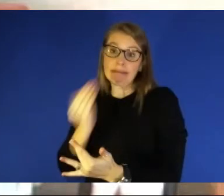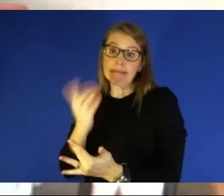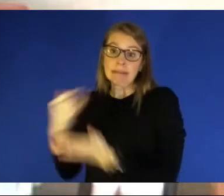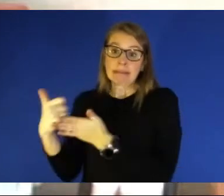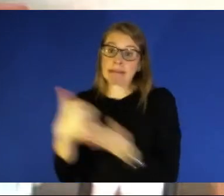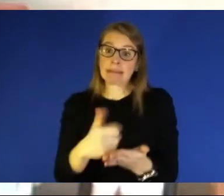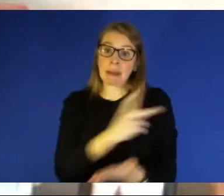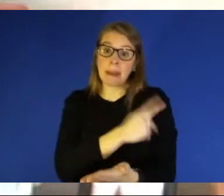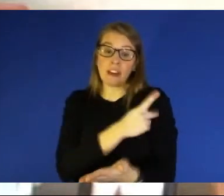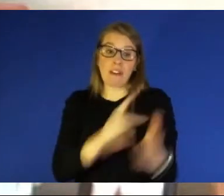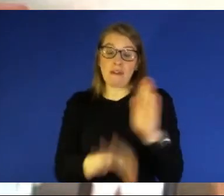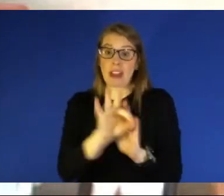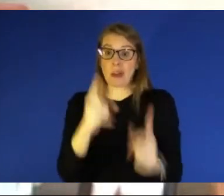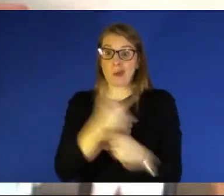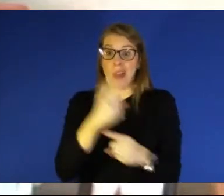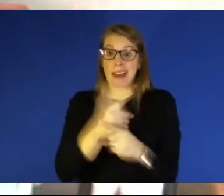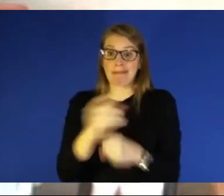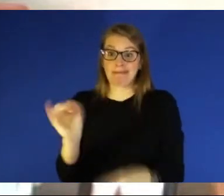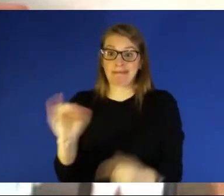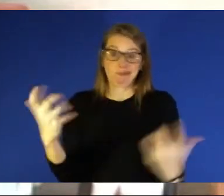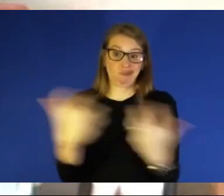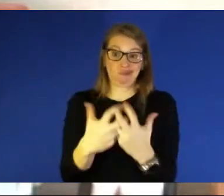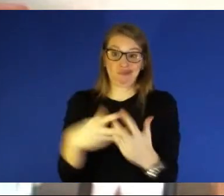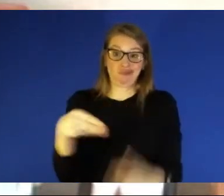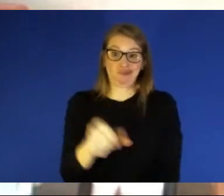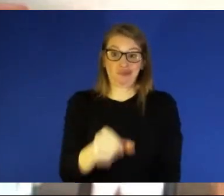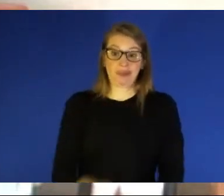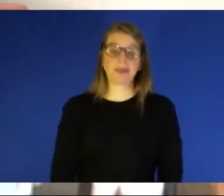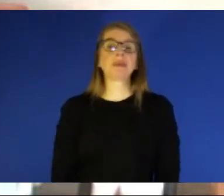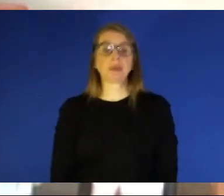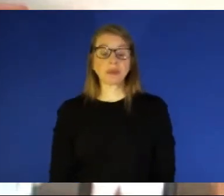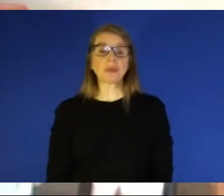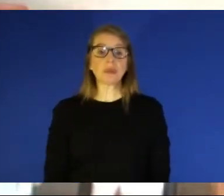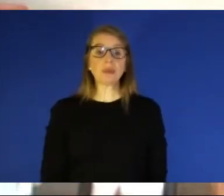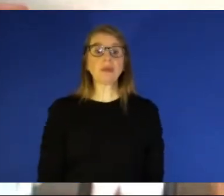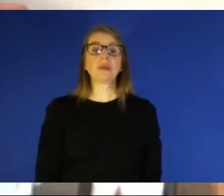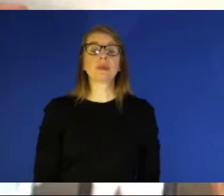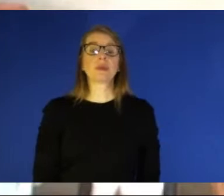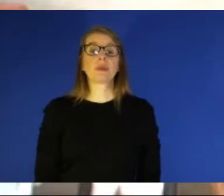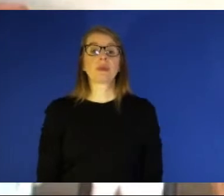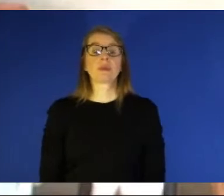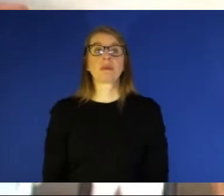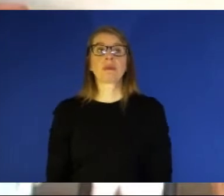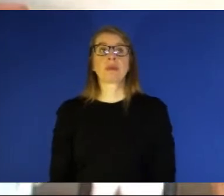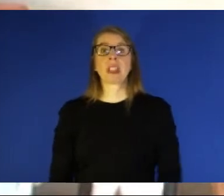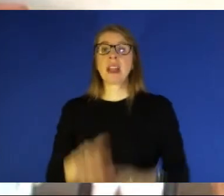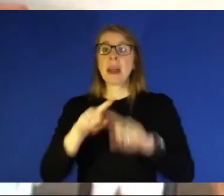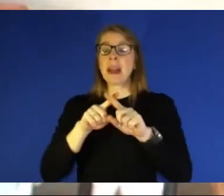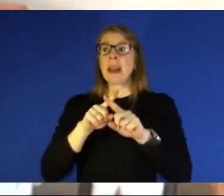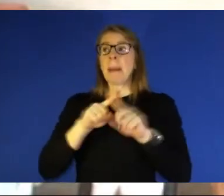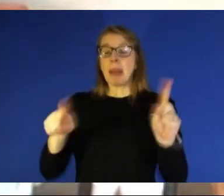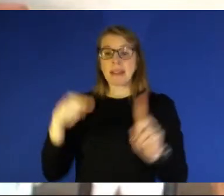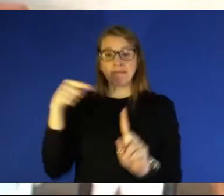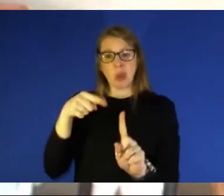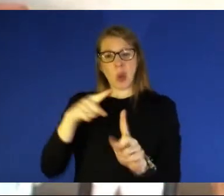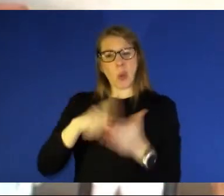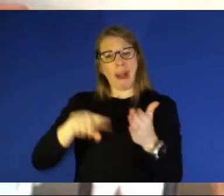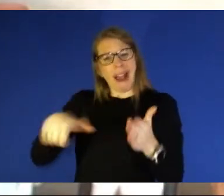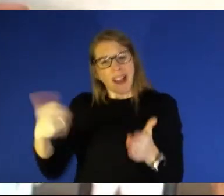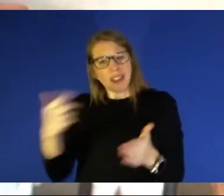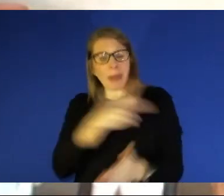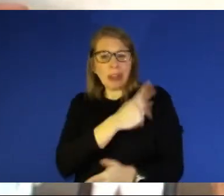the right insurance. But to also ask your bigger question about what else can patients do, it's really